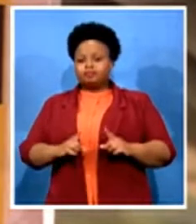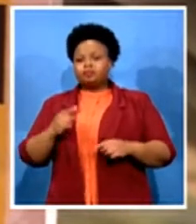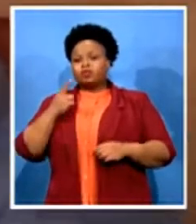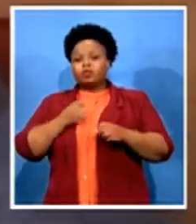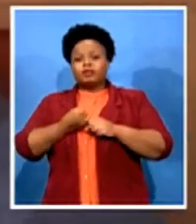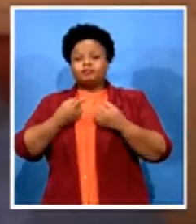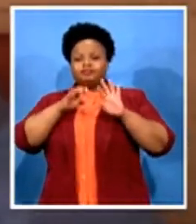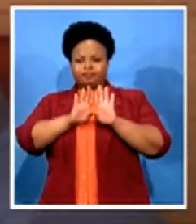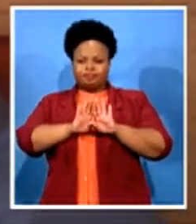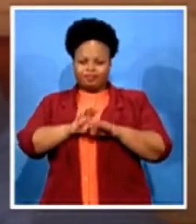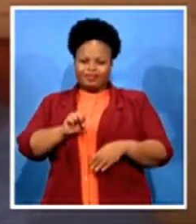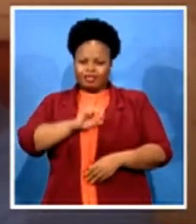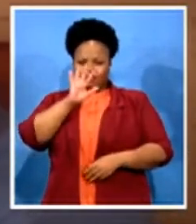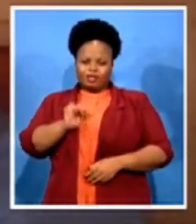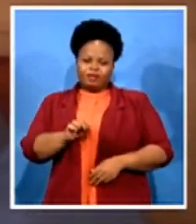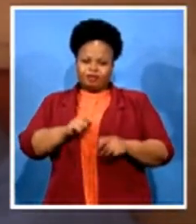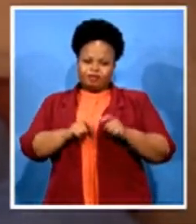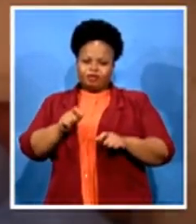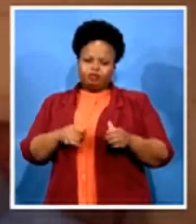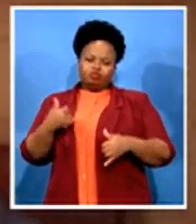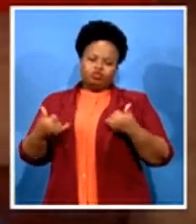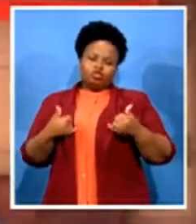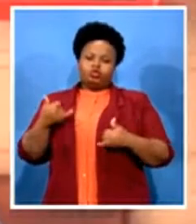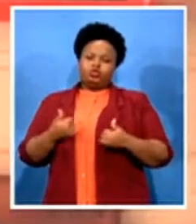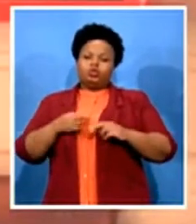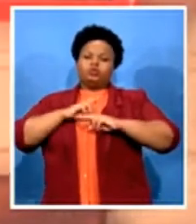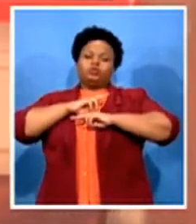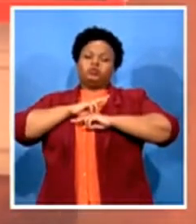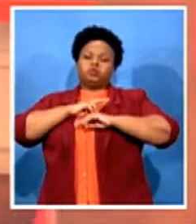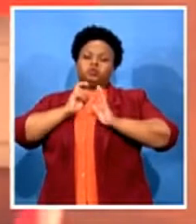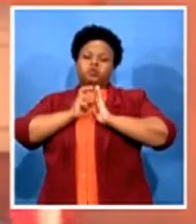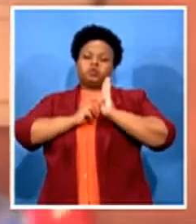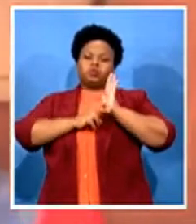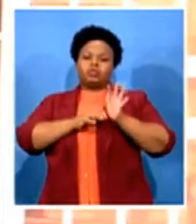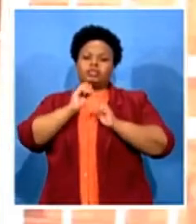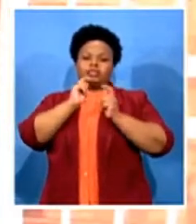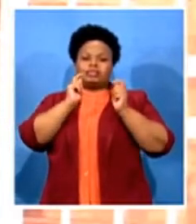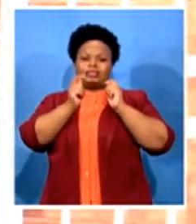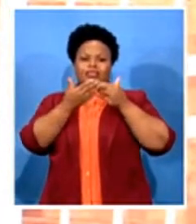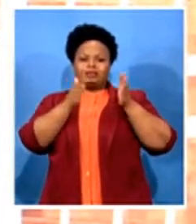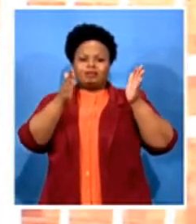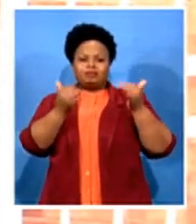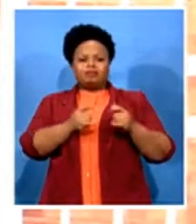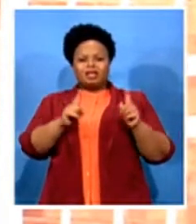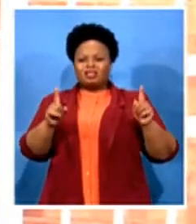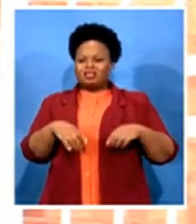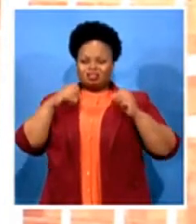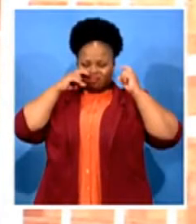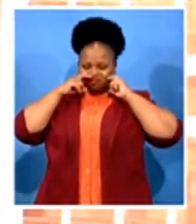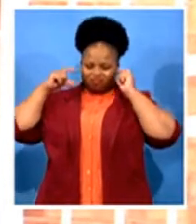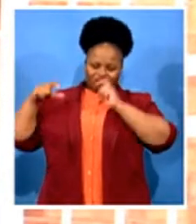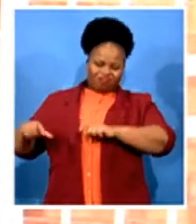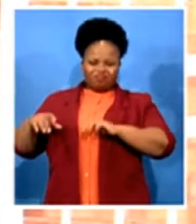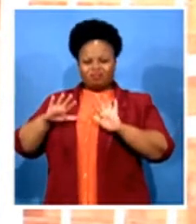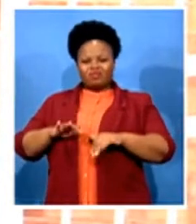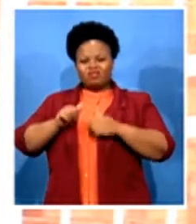been enjoying the relaxed regulations, often without required protocols. This has led to an increase